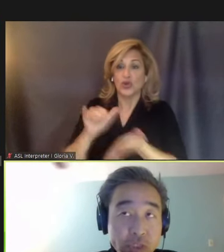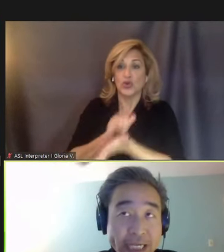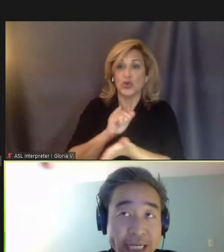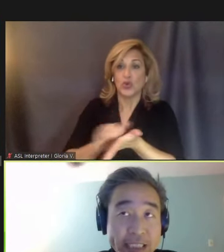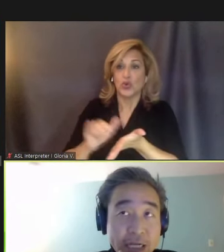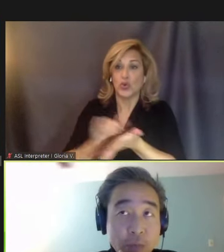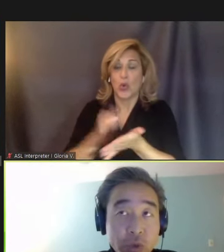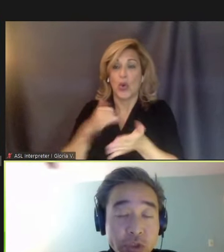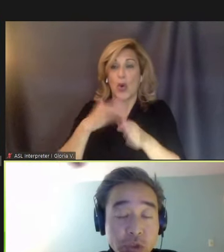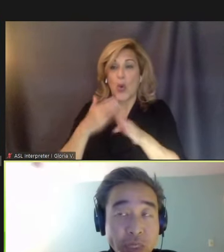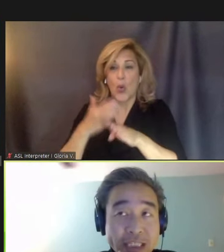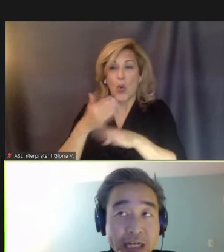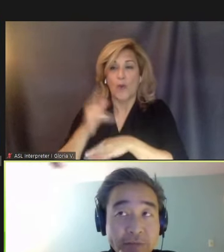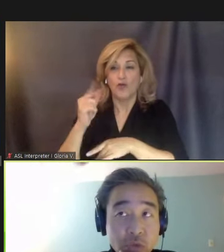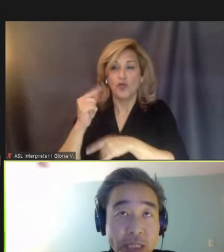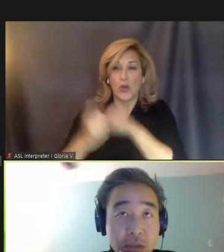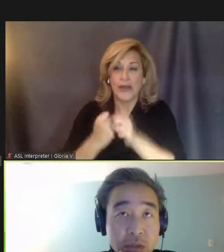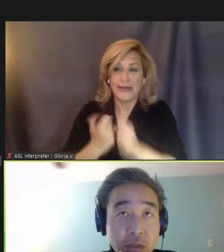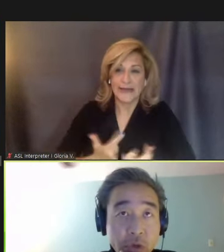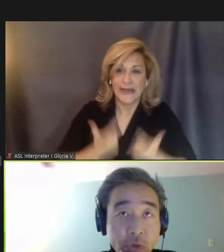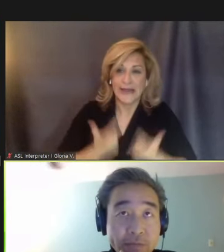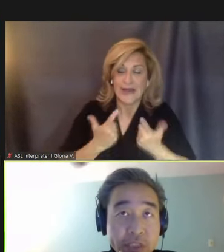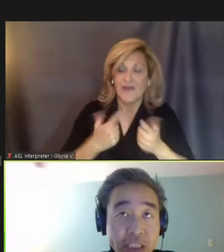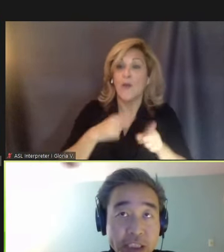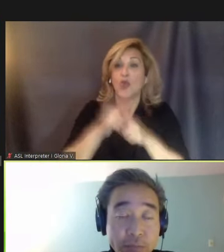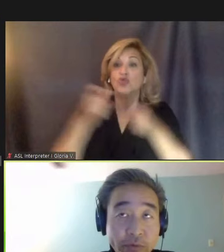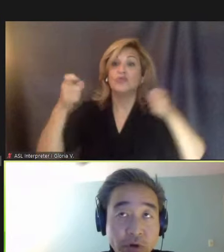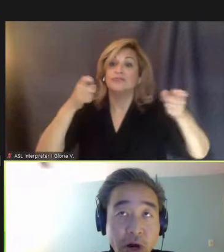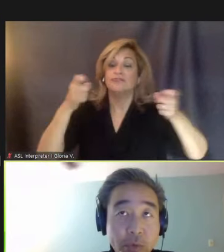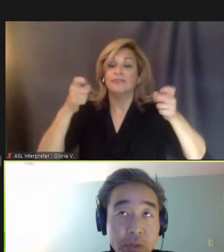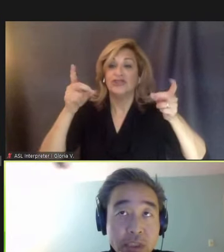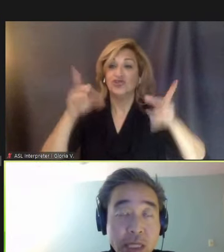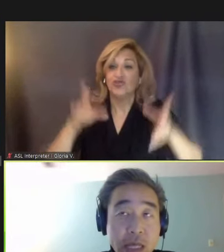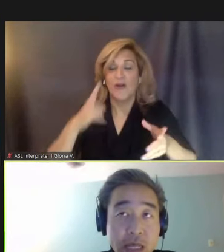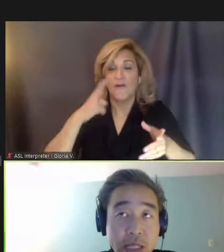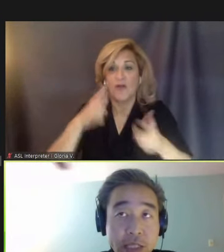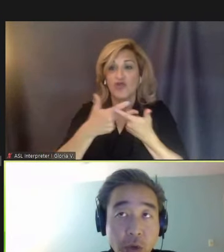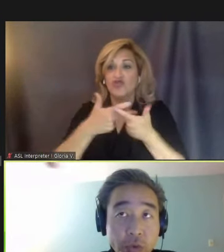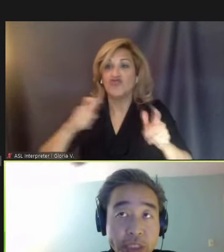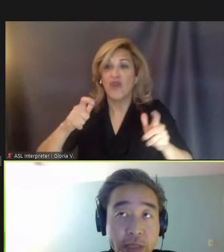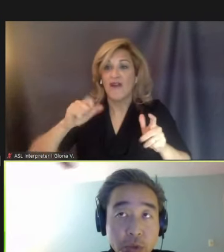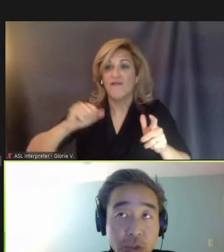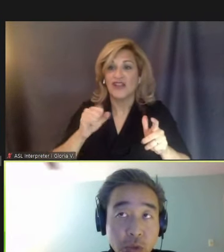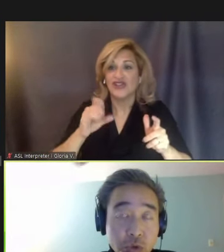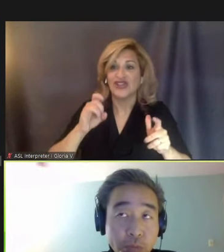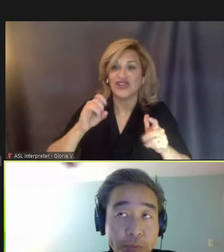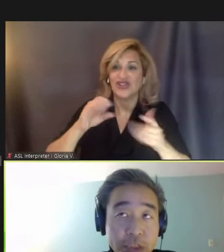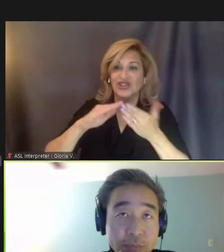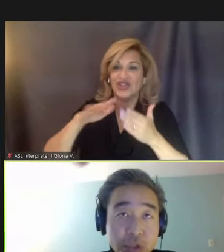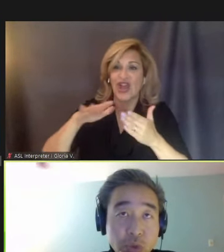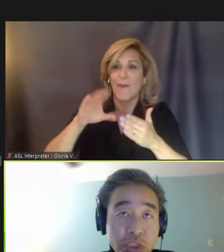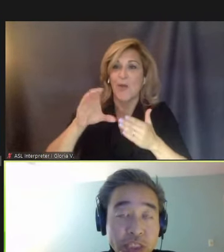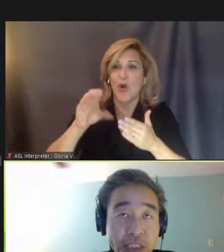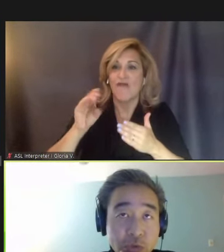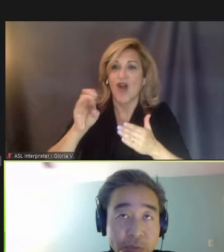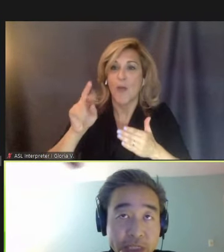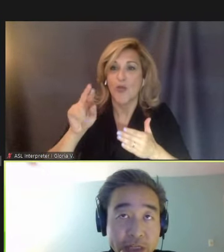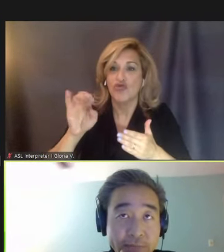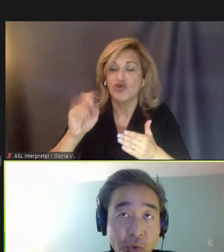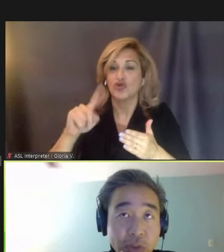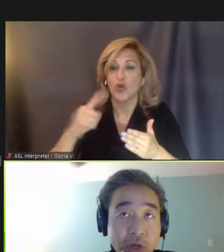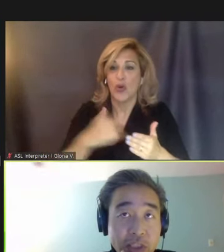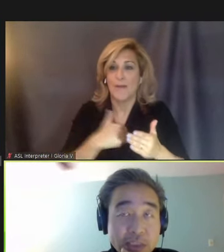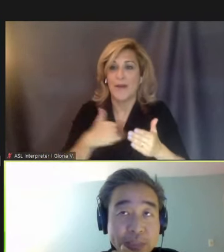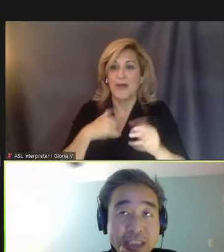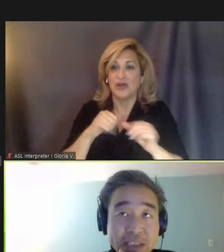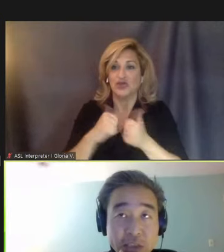than two decades. I'm also executive director of the Greater Flushing Chamber of Commerce, the only multicultural membership association representing the